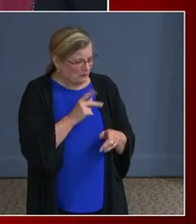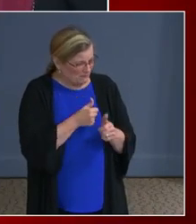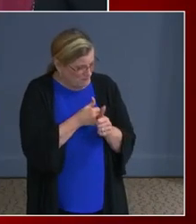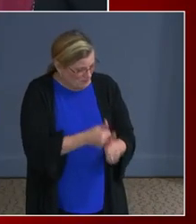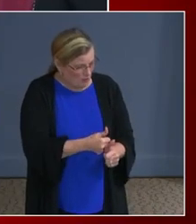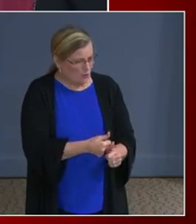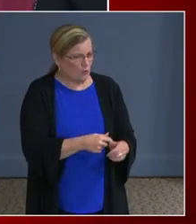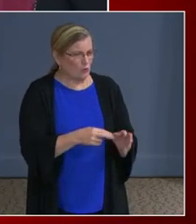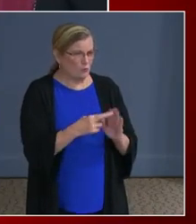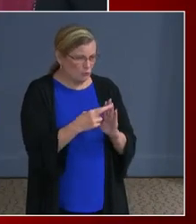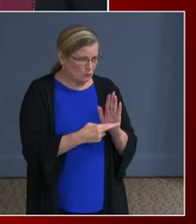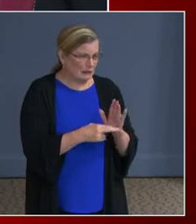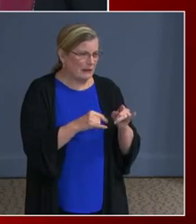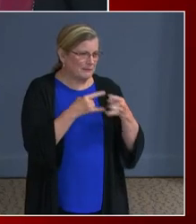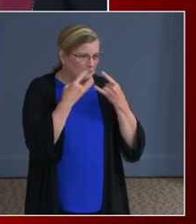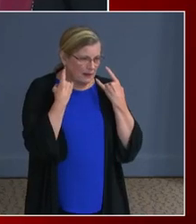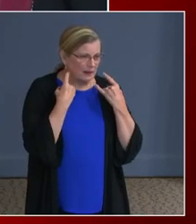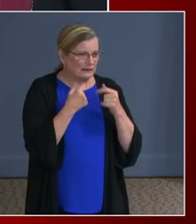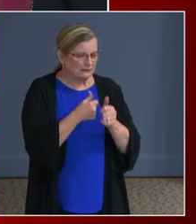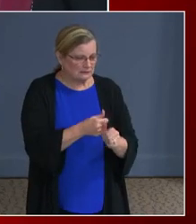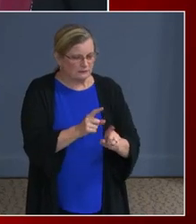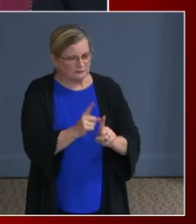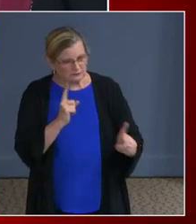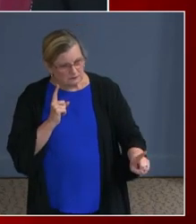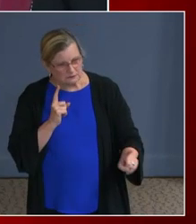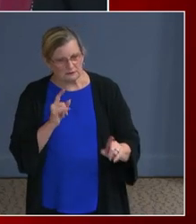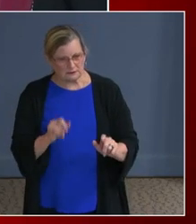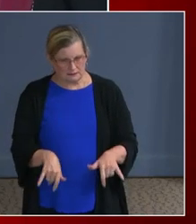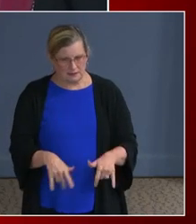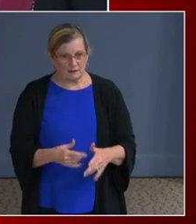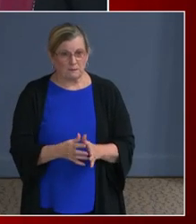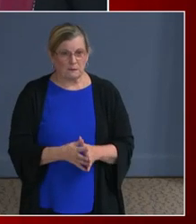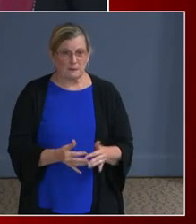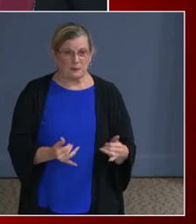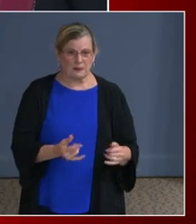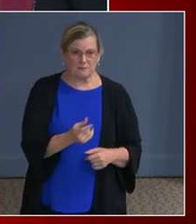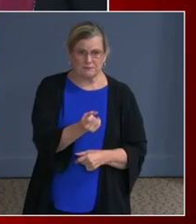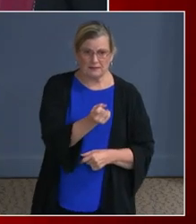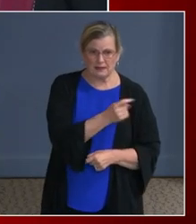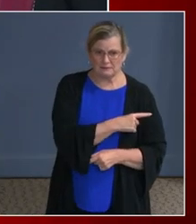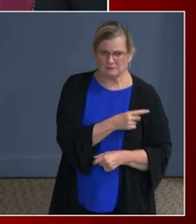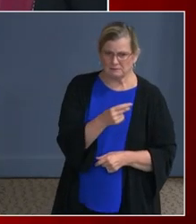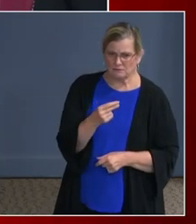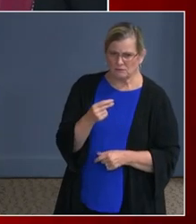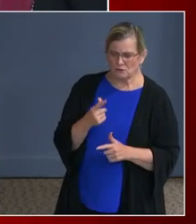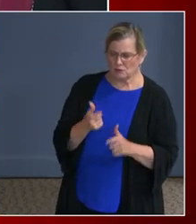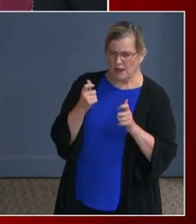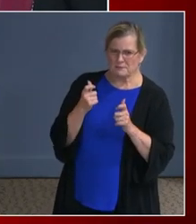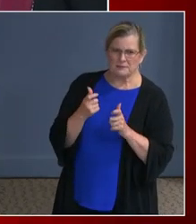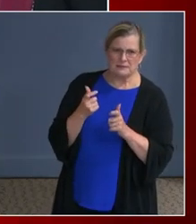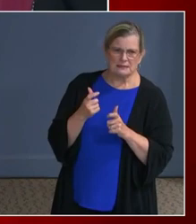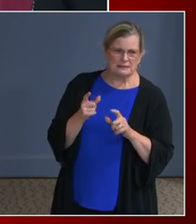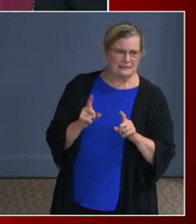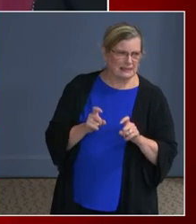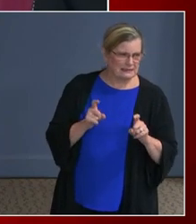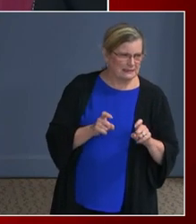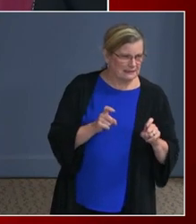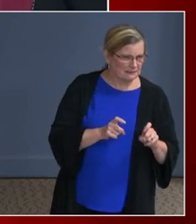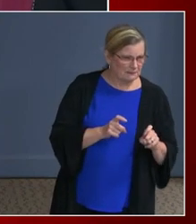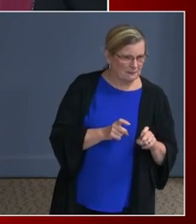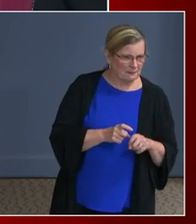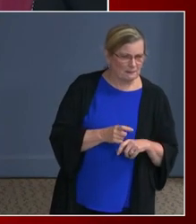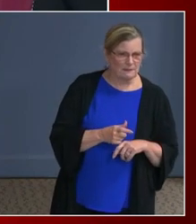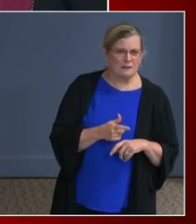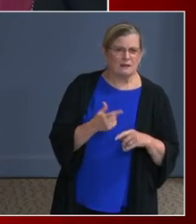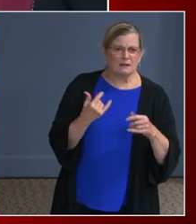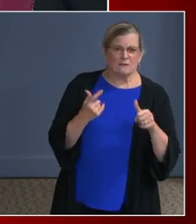Yes, sir. Could I ask both you, Mayor, and Dr. Nesbitt about rapid testing? First, for you, Mayor, Governors Hogan